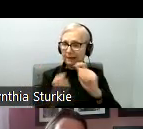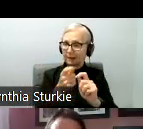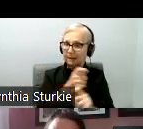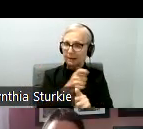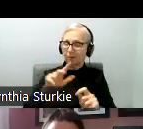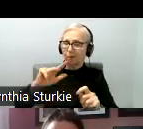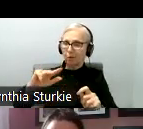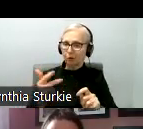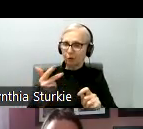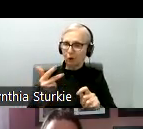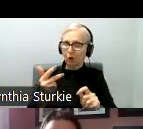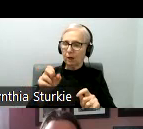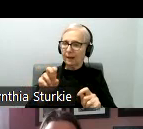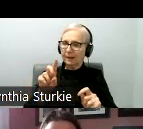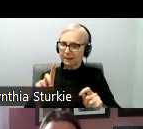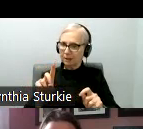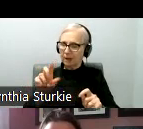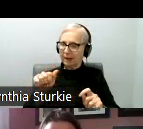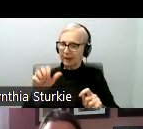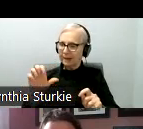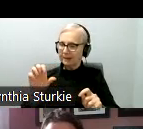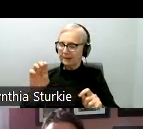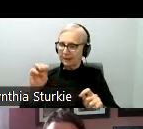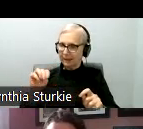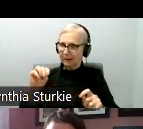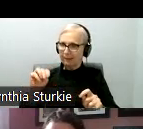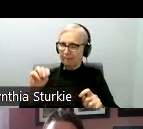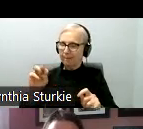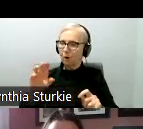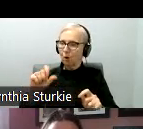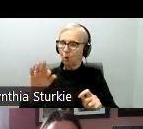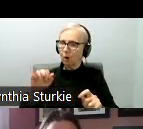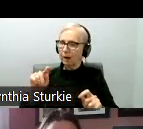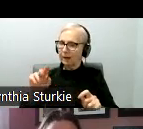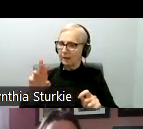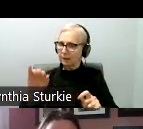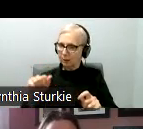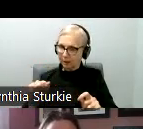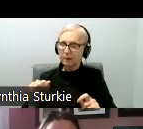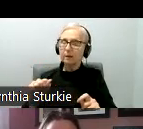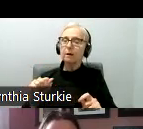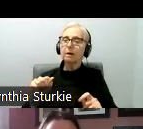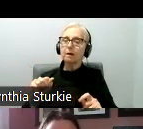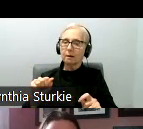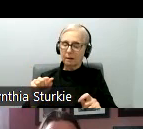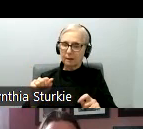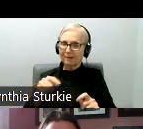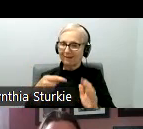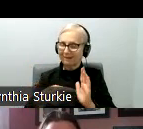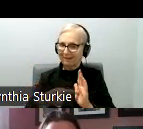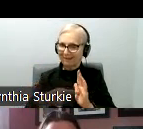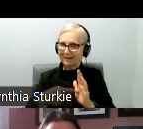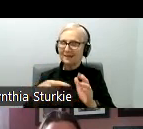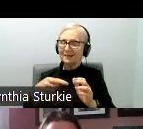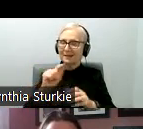of ASAM criteria. And as briefly mentioned, when my audio was a little bit off, this is